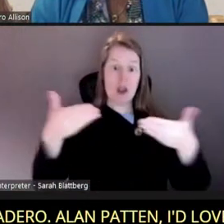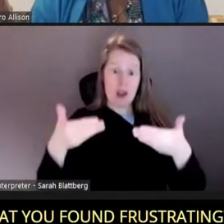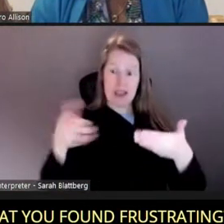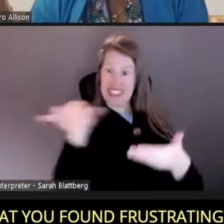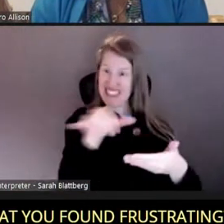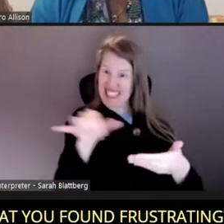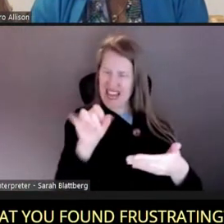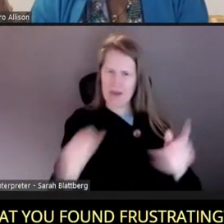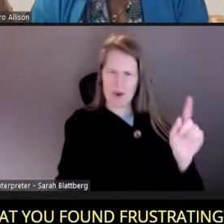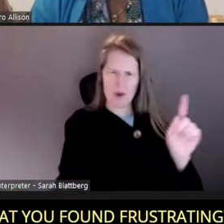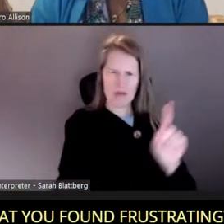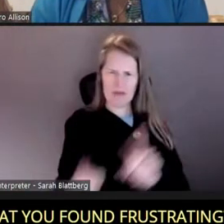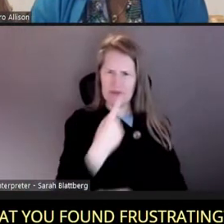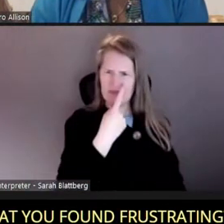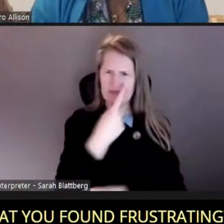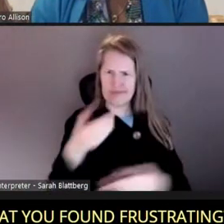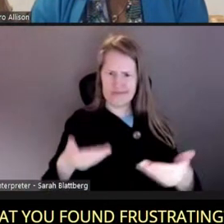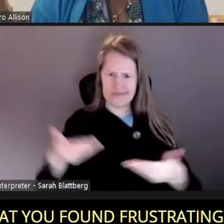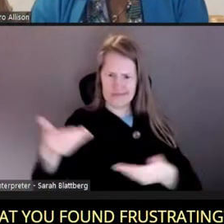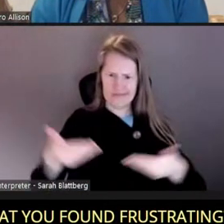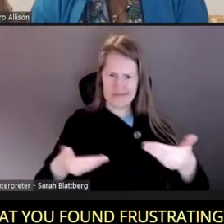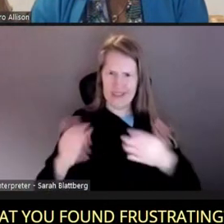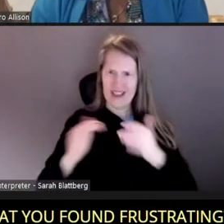access to help you make a decision?